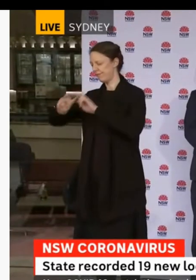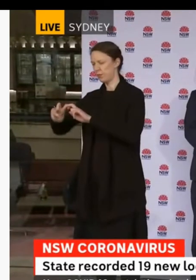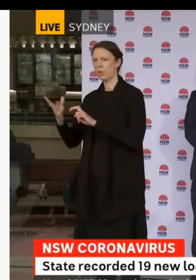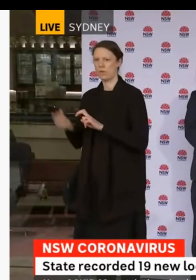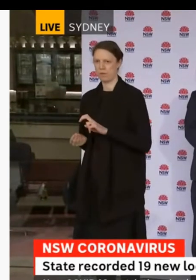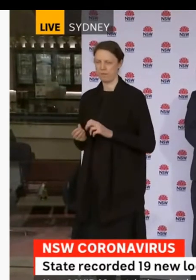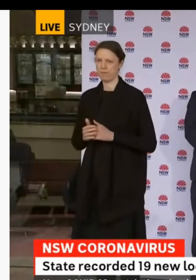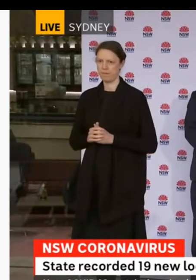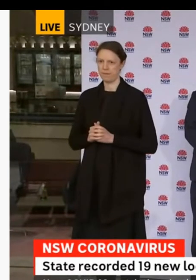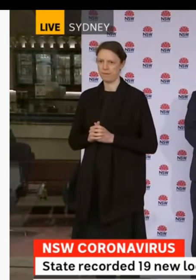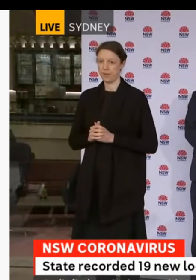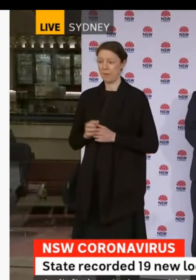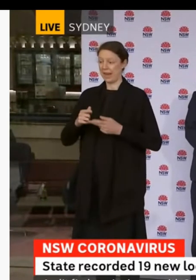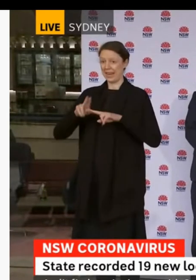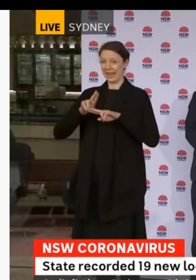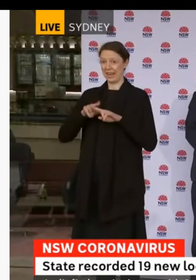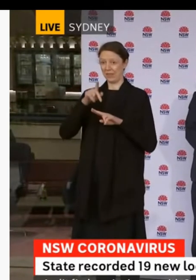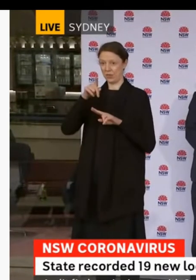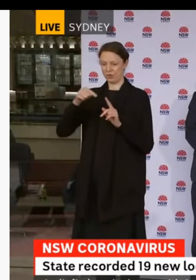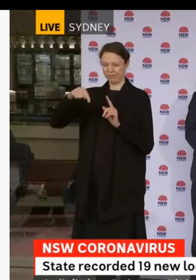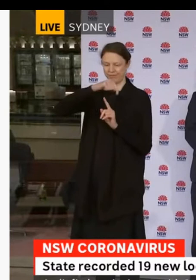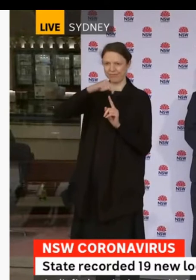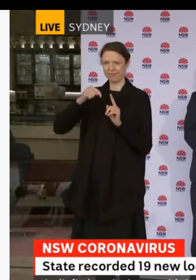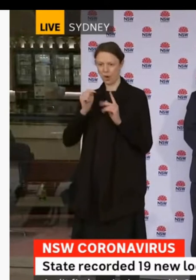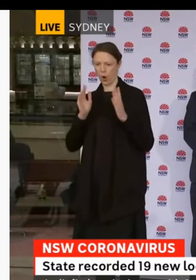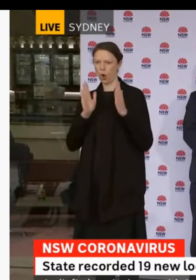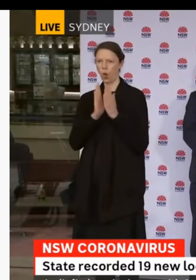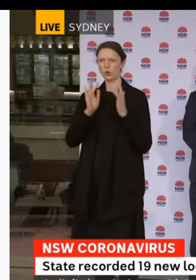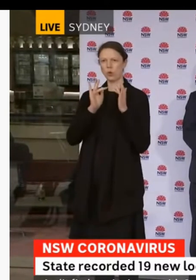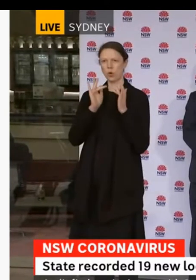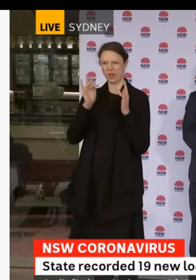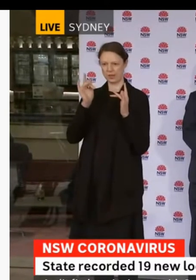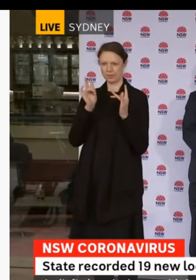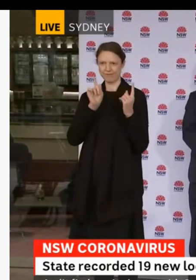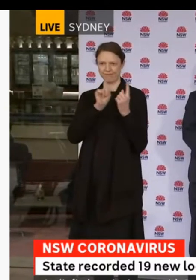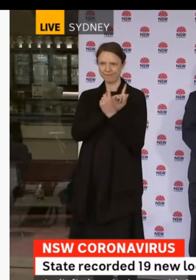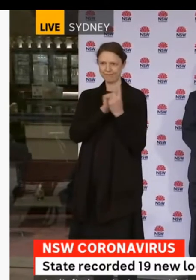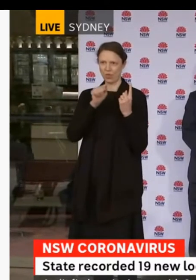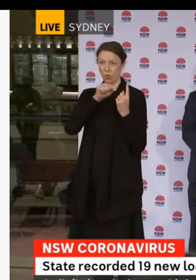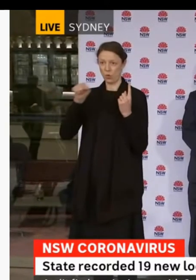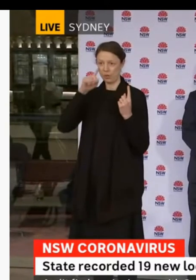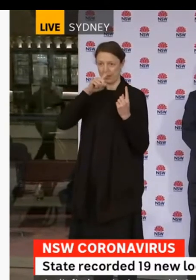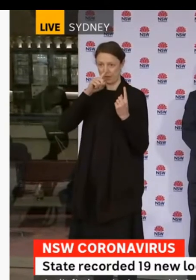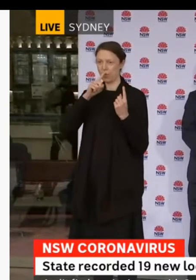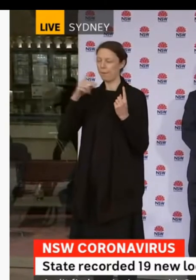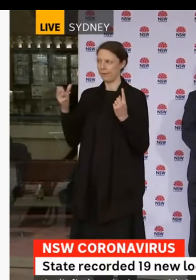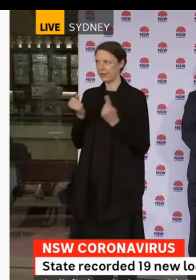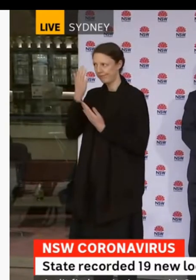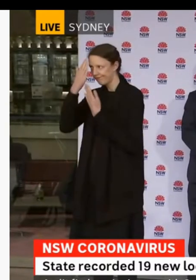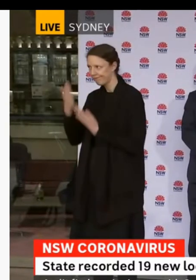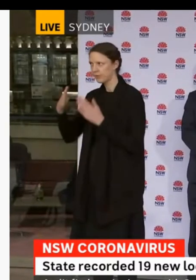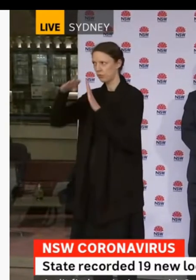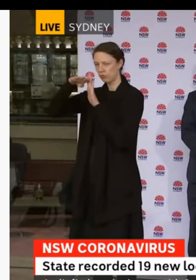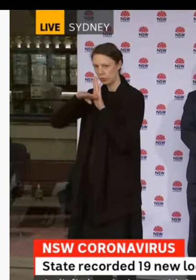to make sure that if you're identified as a close contact, that you follow the health advice. But also, we want to thank everybody